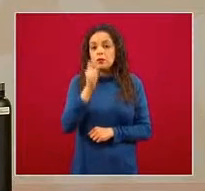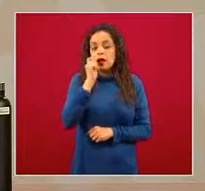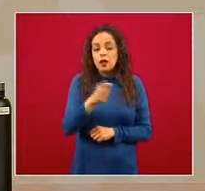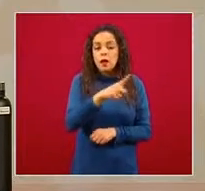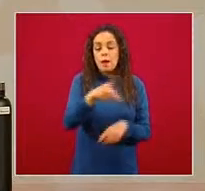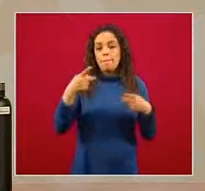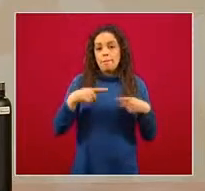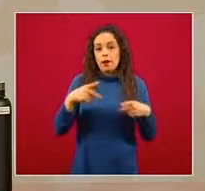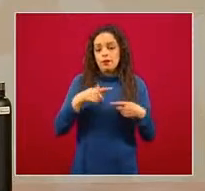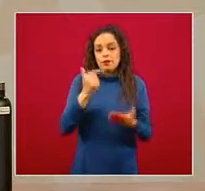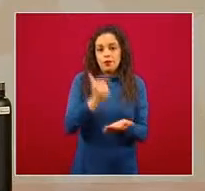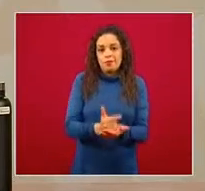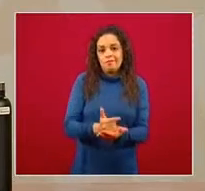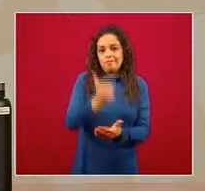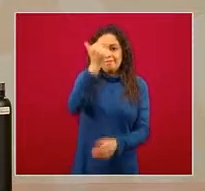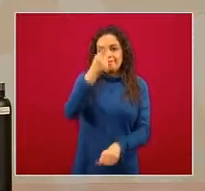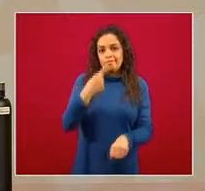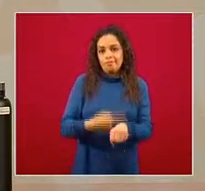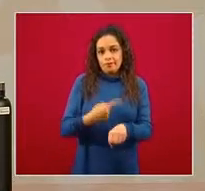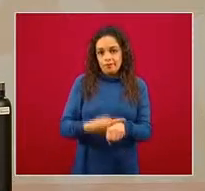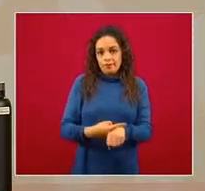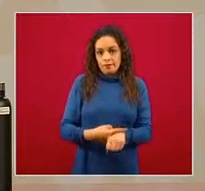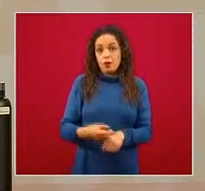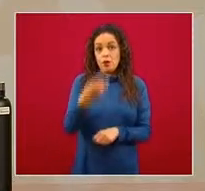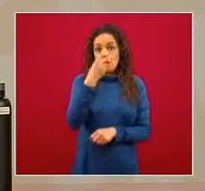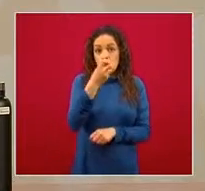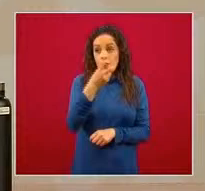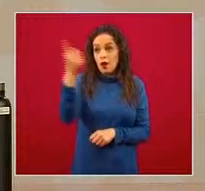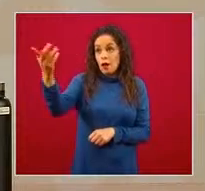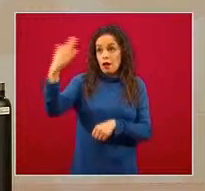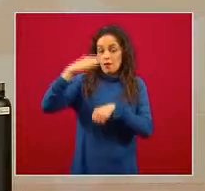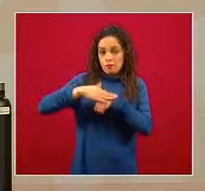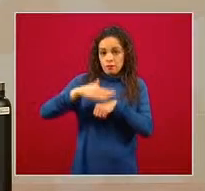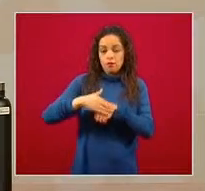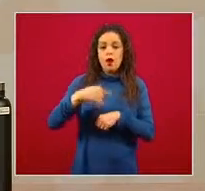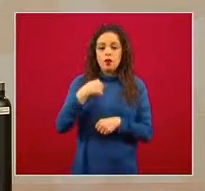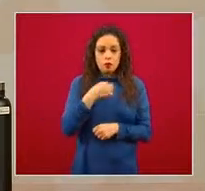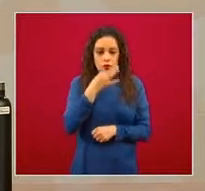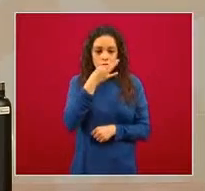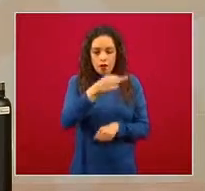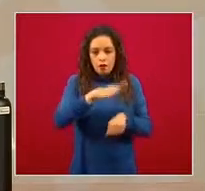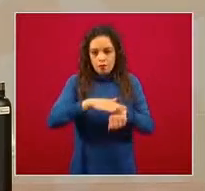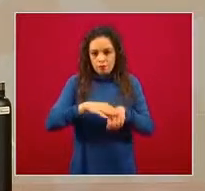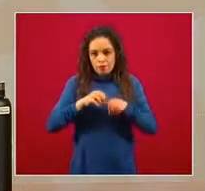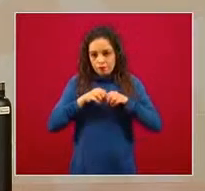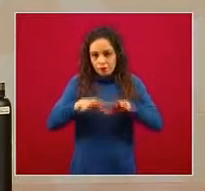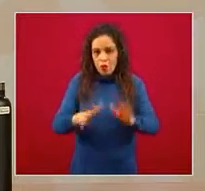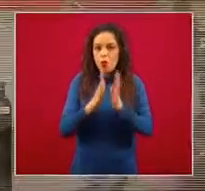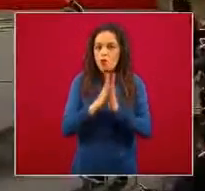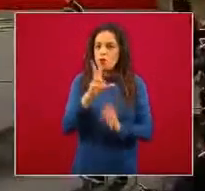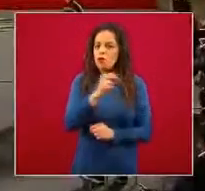patients. So I wanted to come here and convey that message.